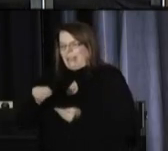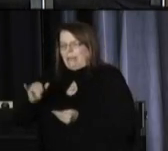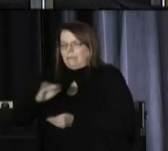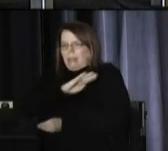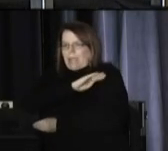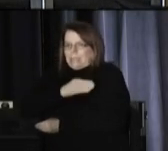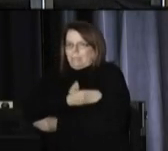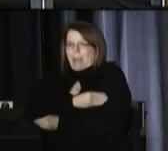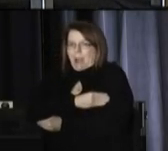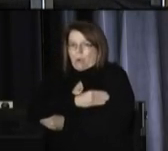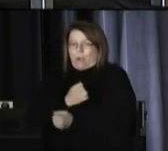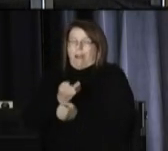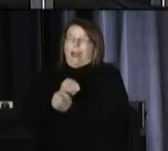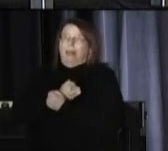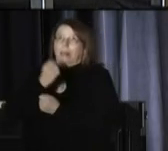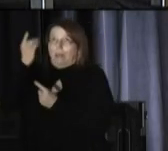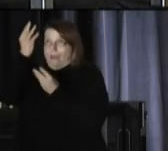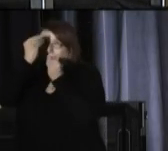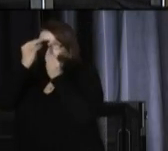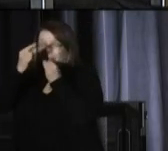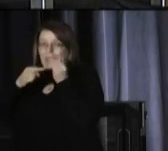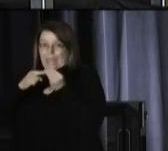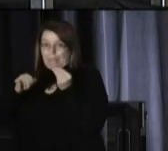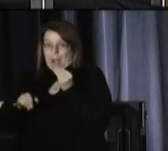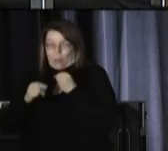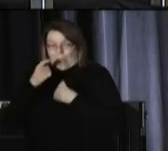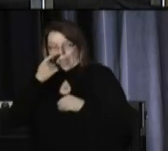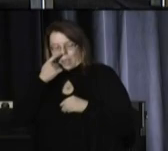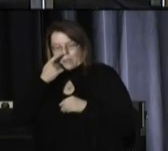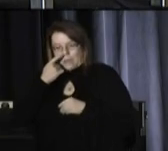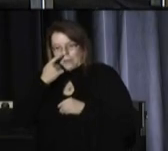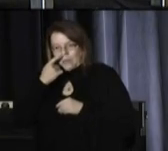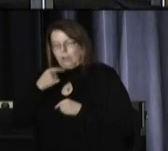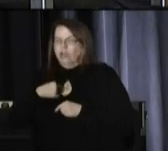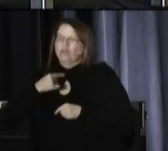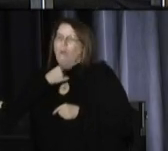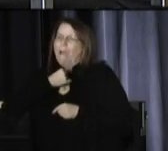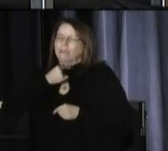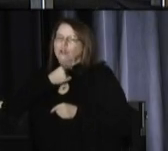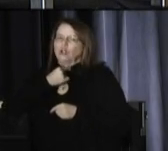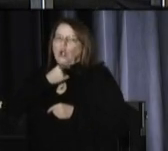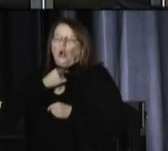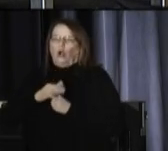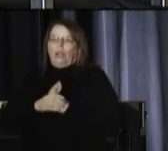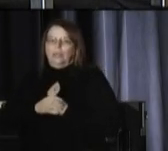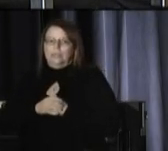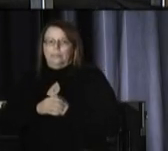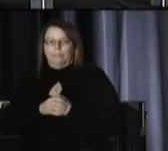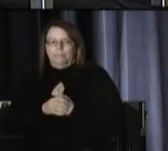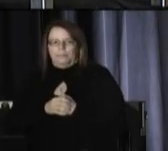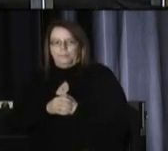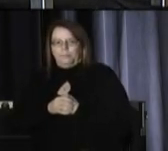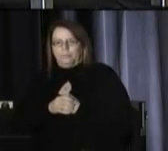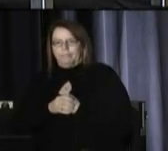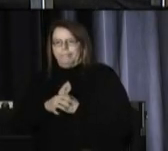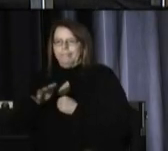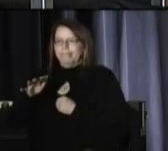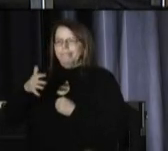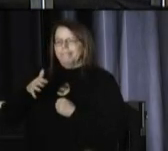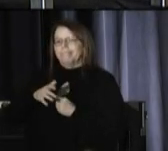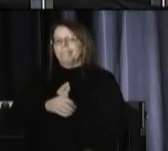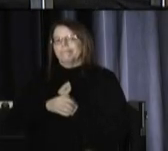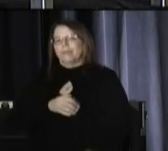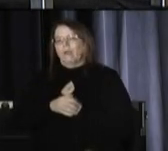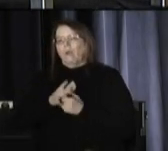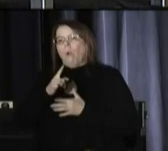just love thinking about that, right? And so I'm just curious about kind of what